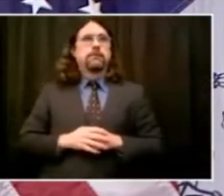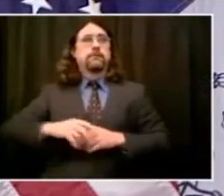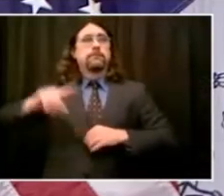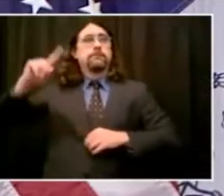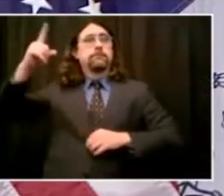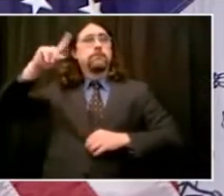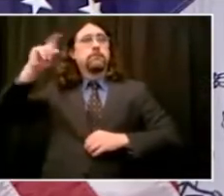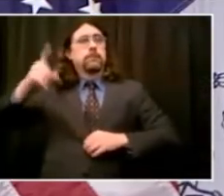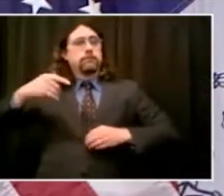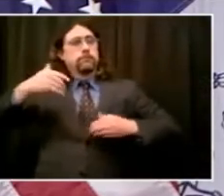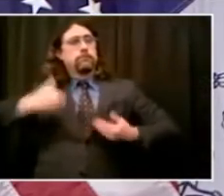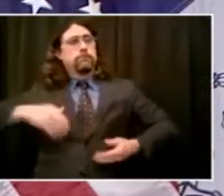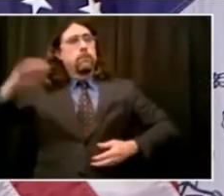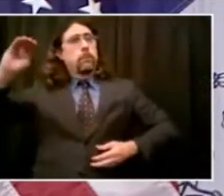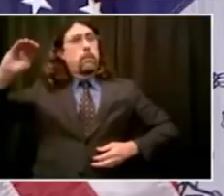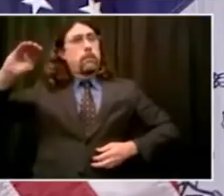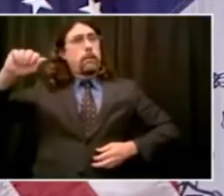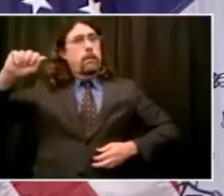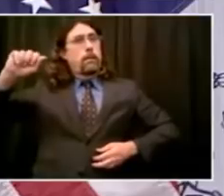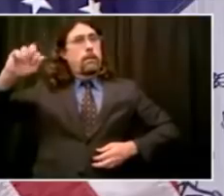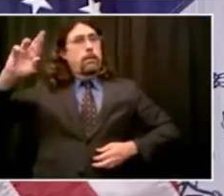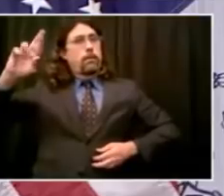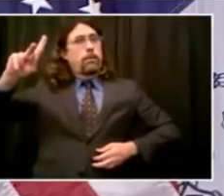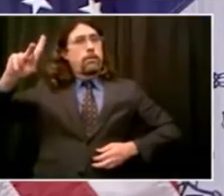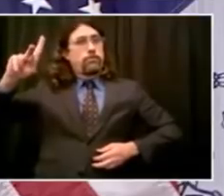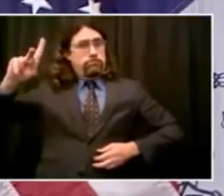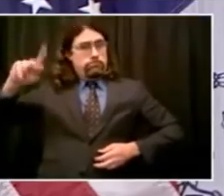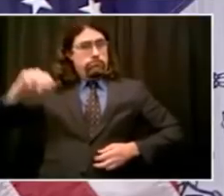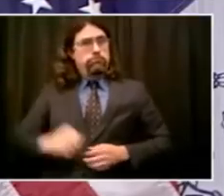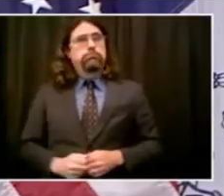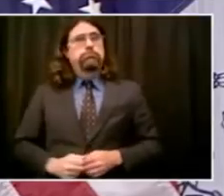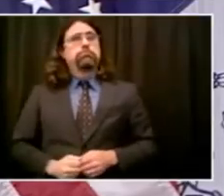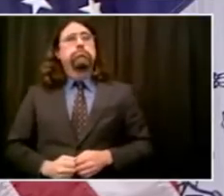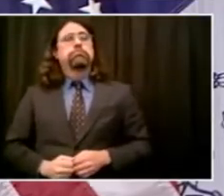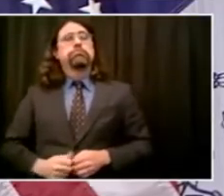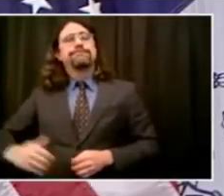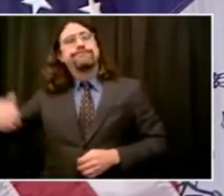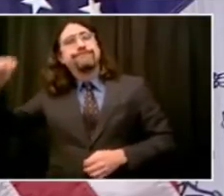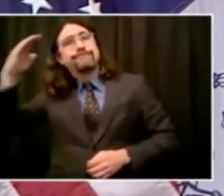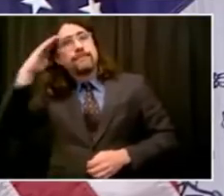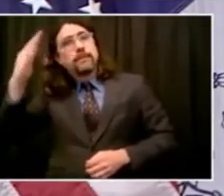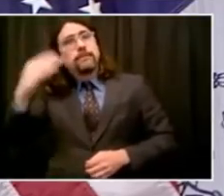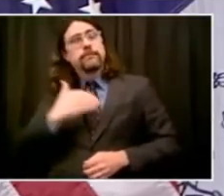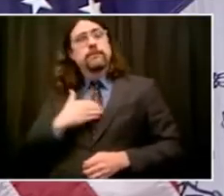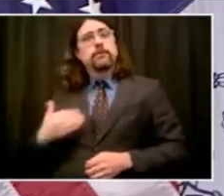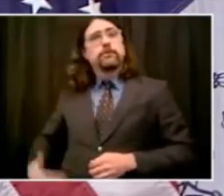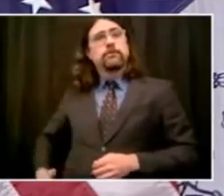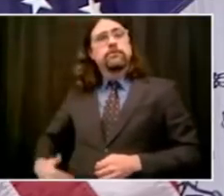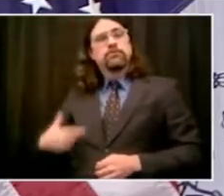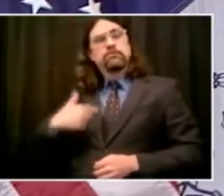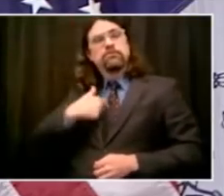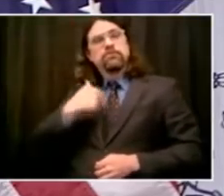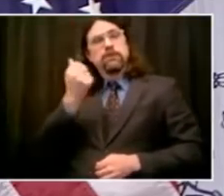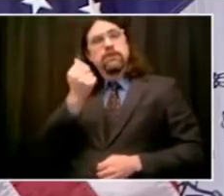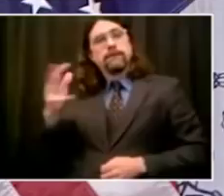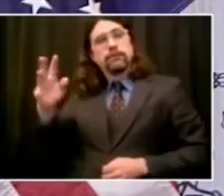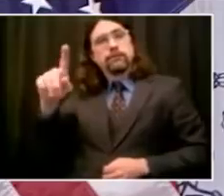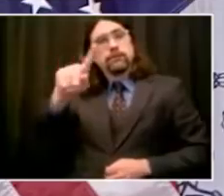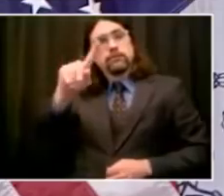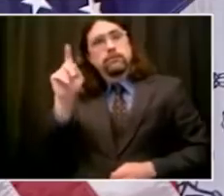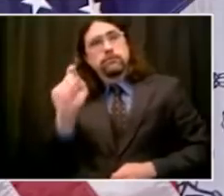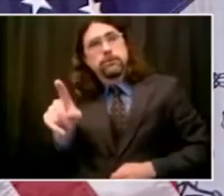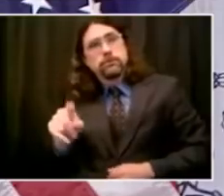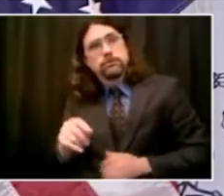ask. First was, I know you mentioned a few weeks back about a 4th of July and any